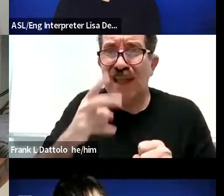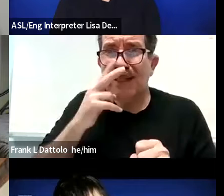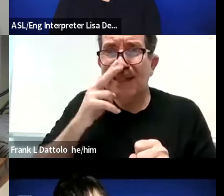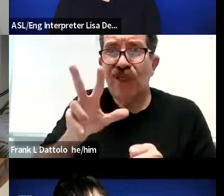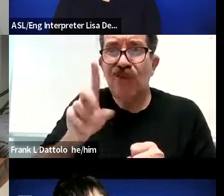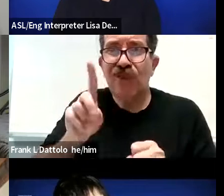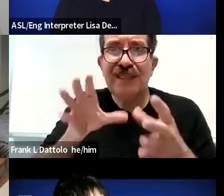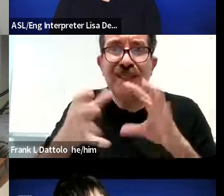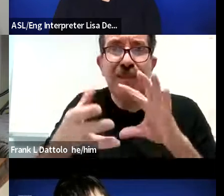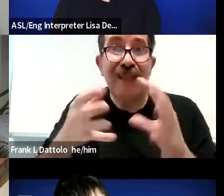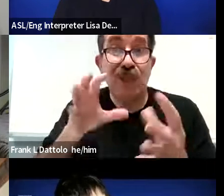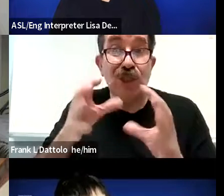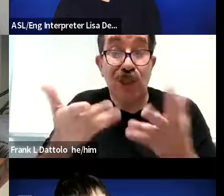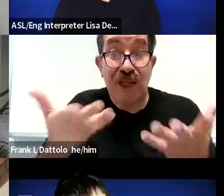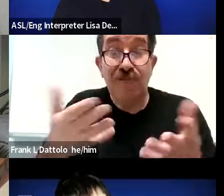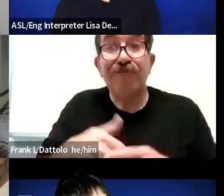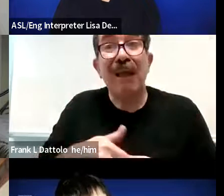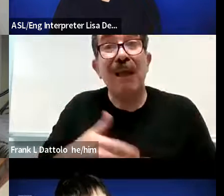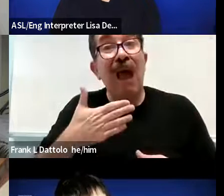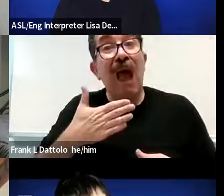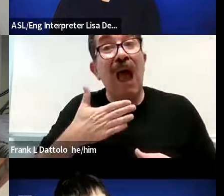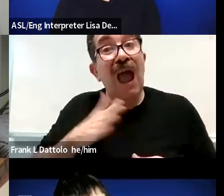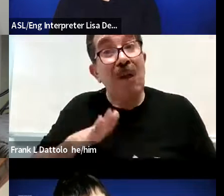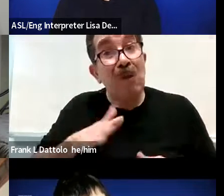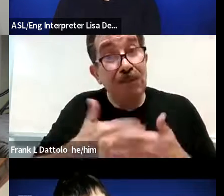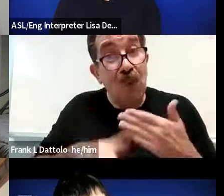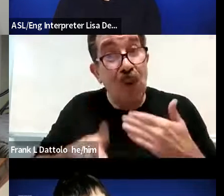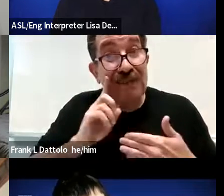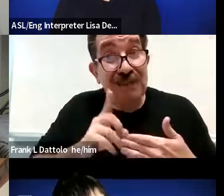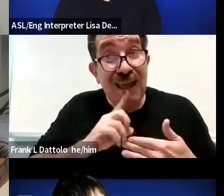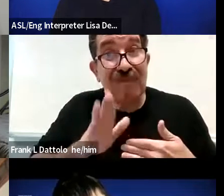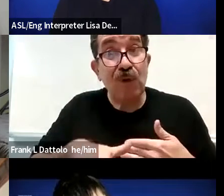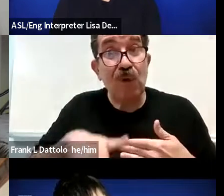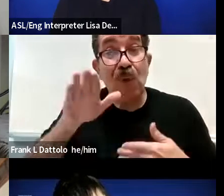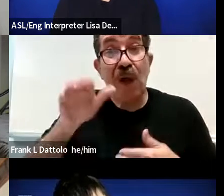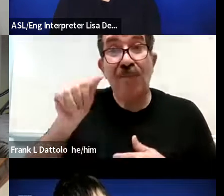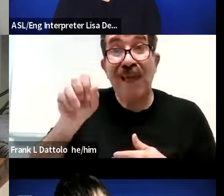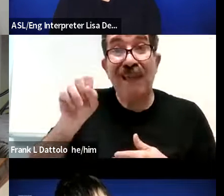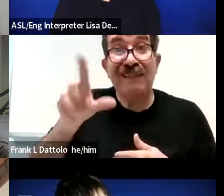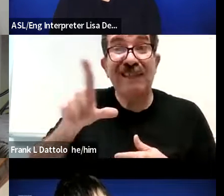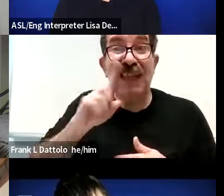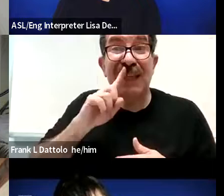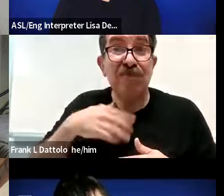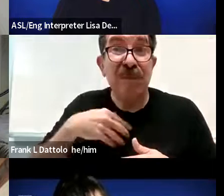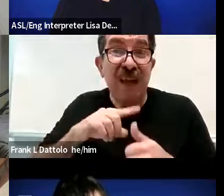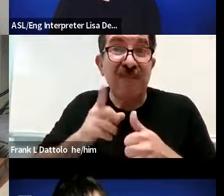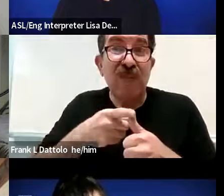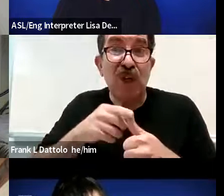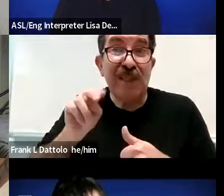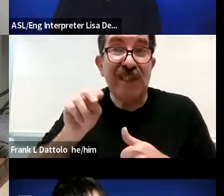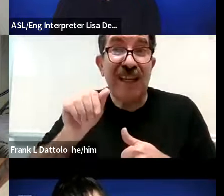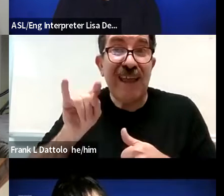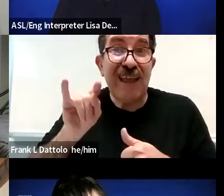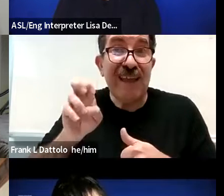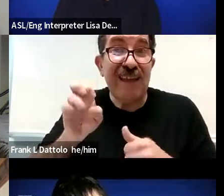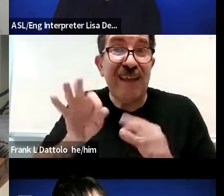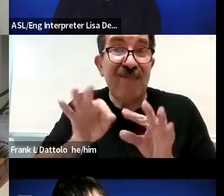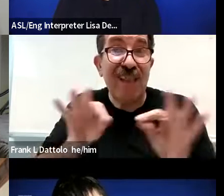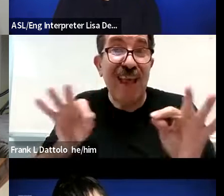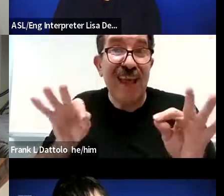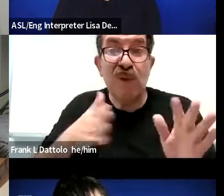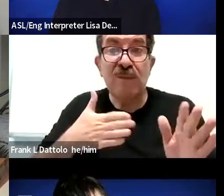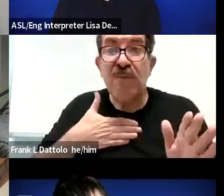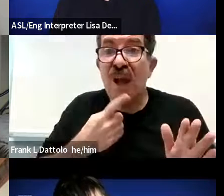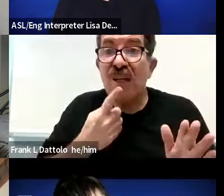ASL is very dynamic language in and of itself, and it has its own shape and dynamics, and